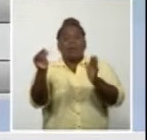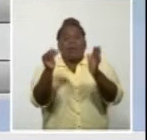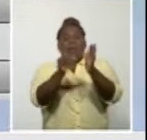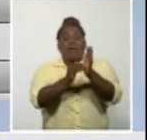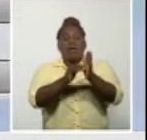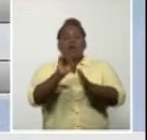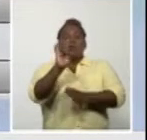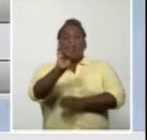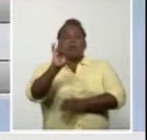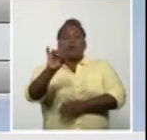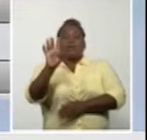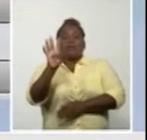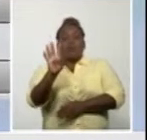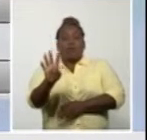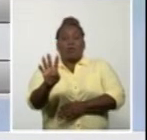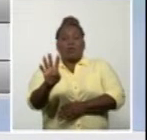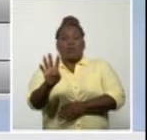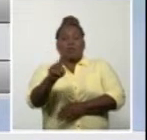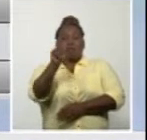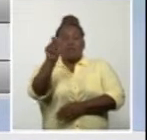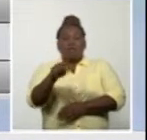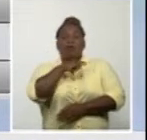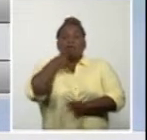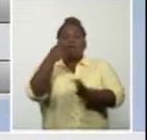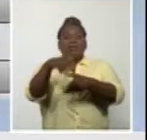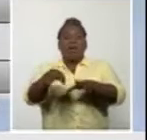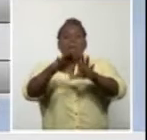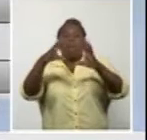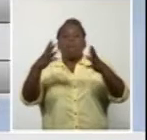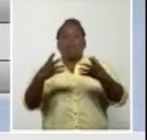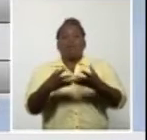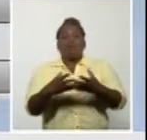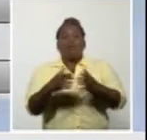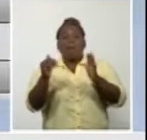1,180 more than yesterday as a result of this disease,